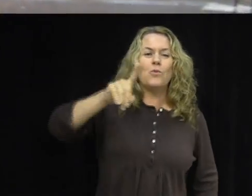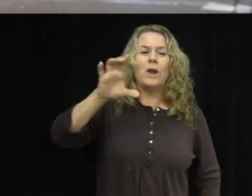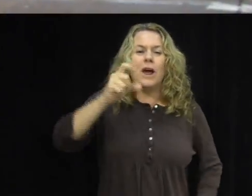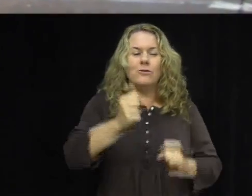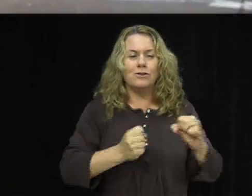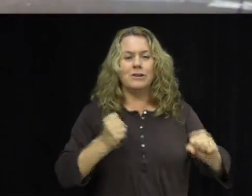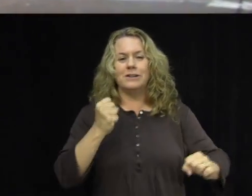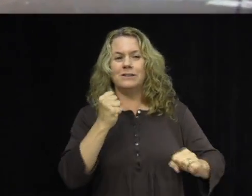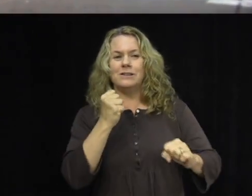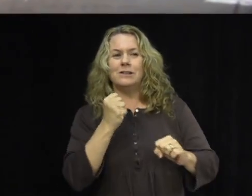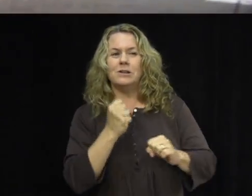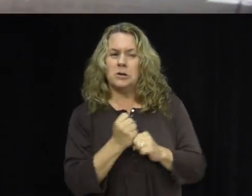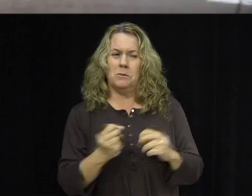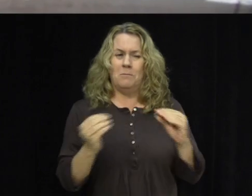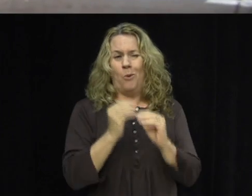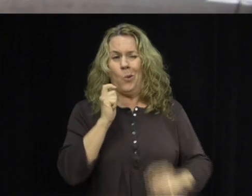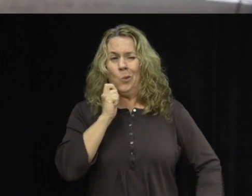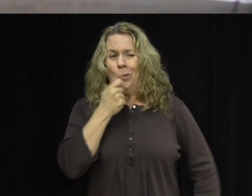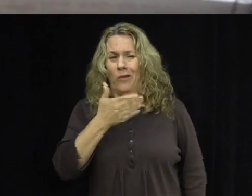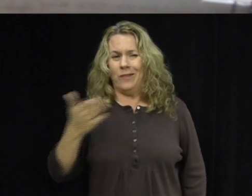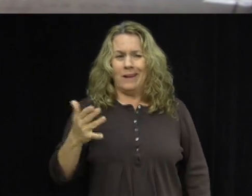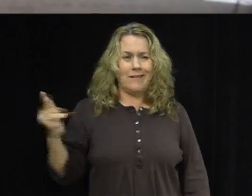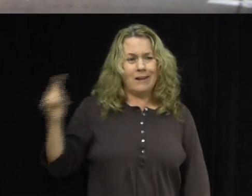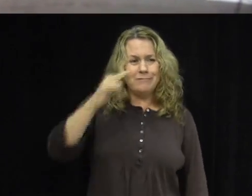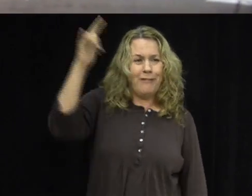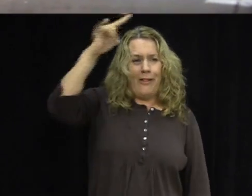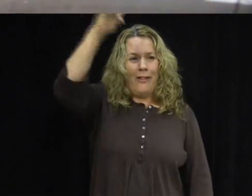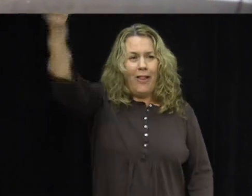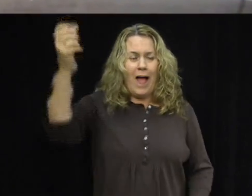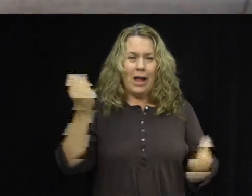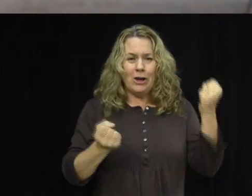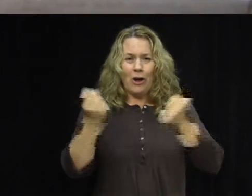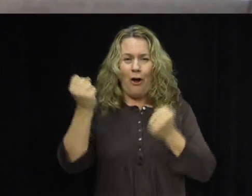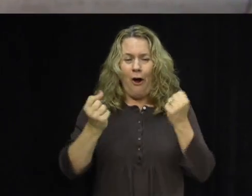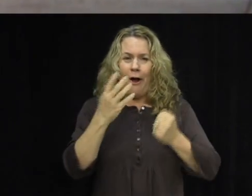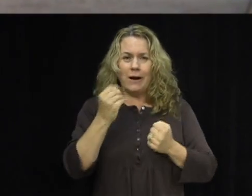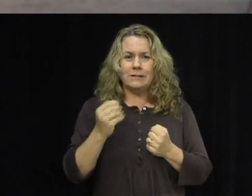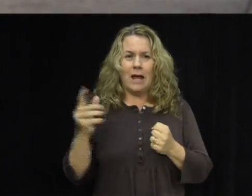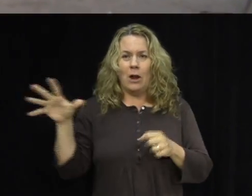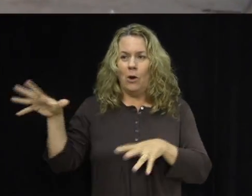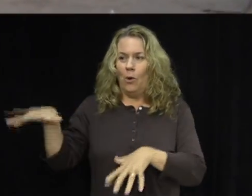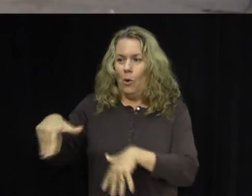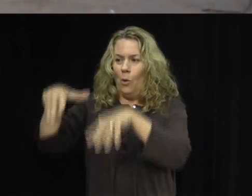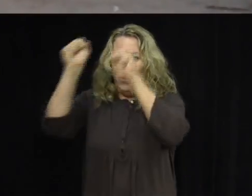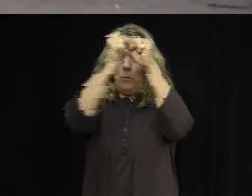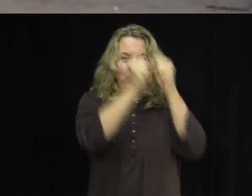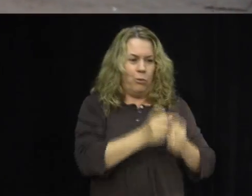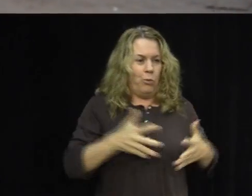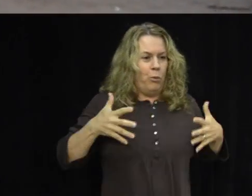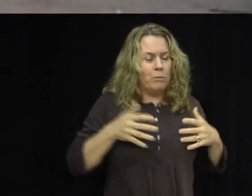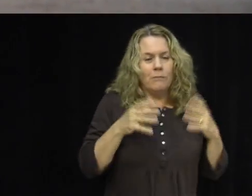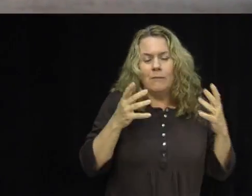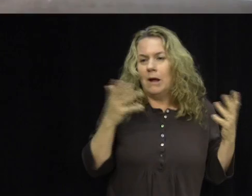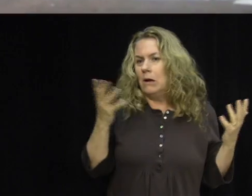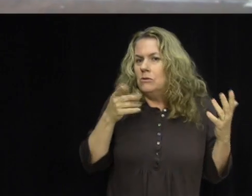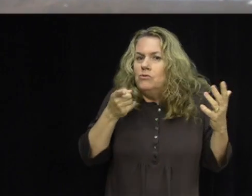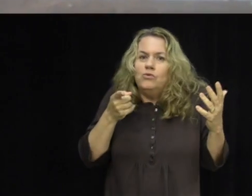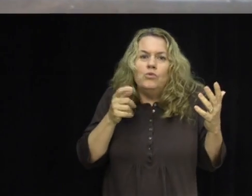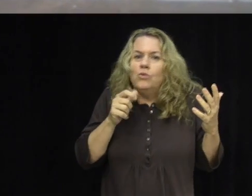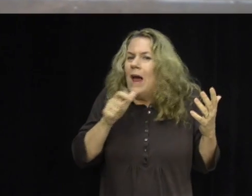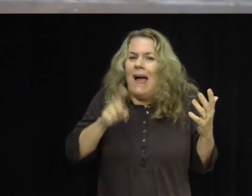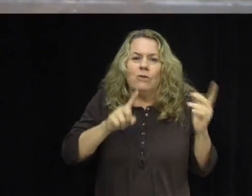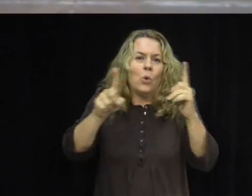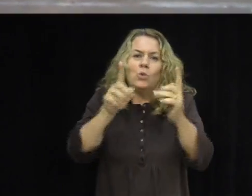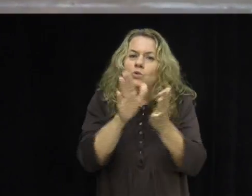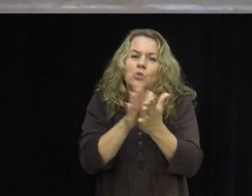future 100 years because there'd probably be way more cool stuff like flying cars and teleportation and, I don't know, school.